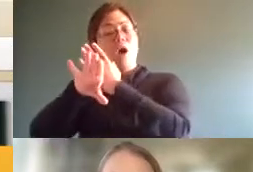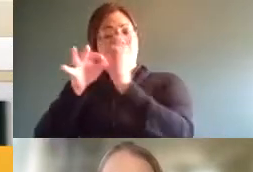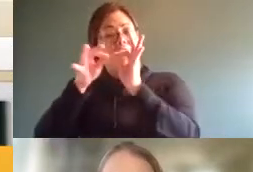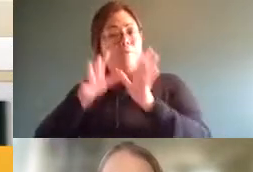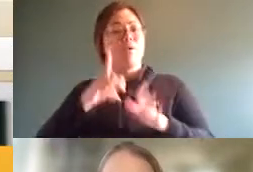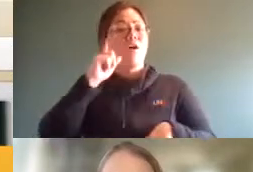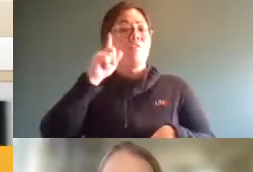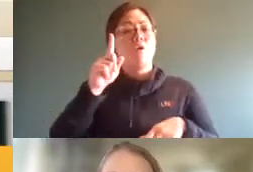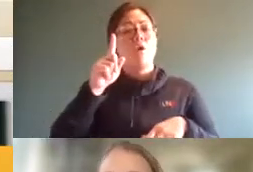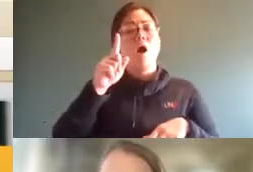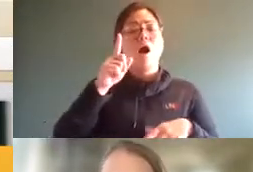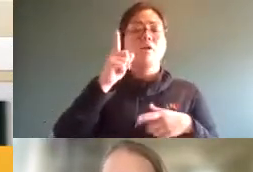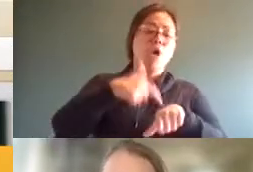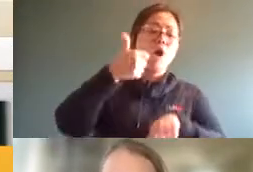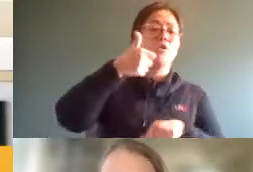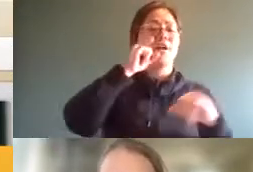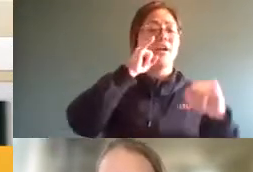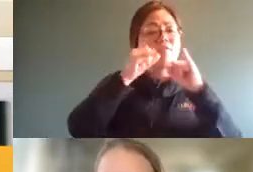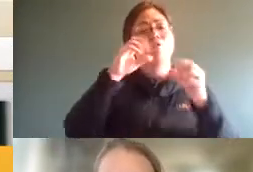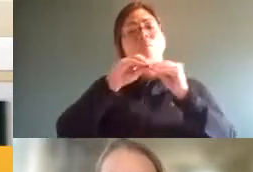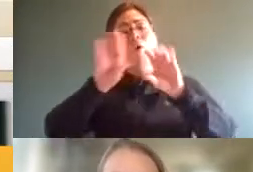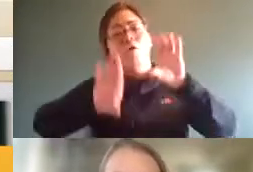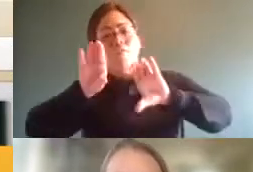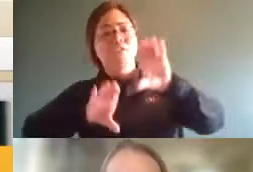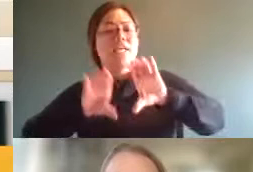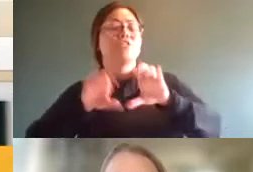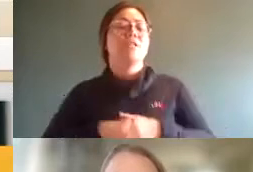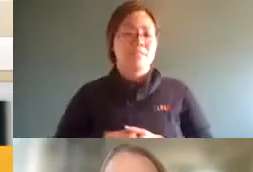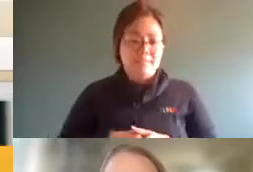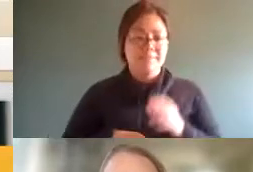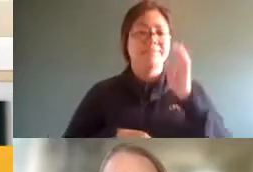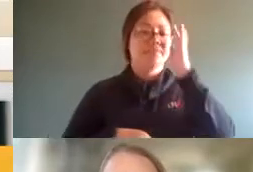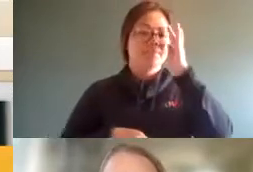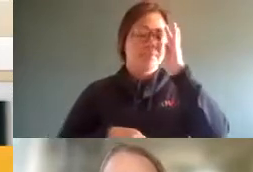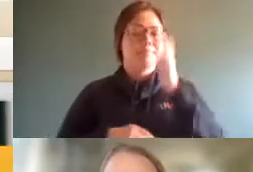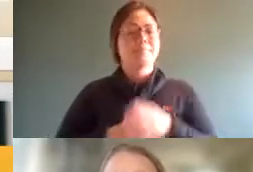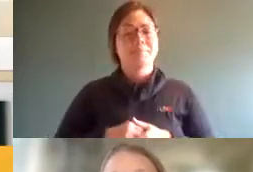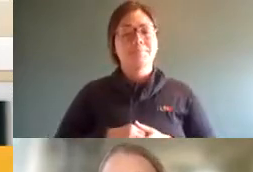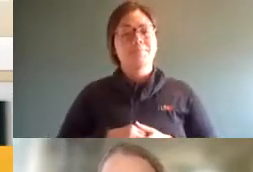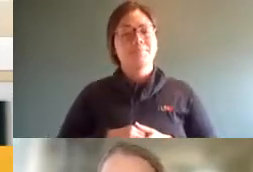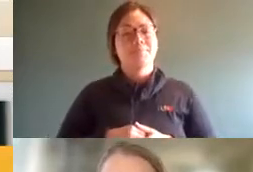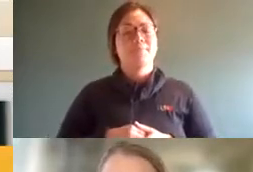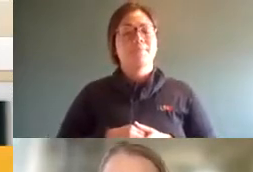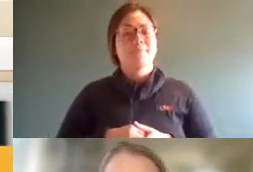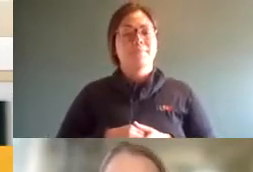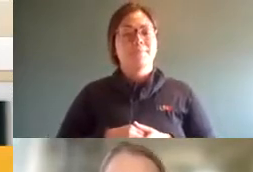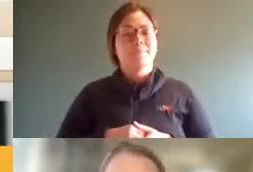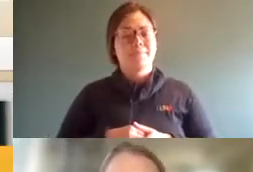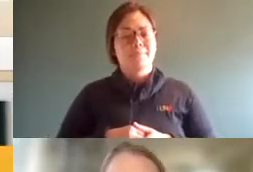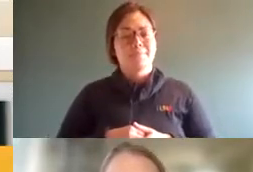for in-person or conversations over a virtual platform and for longer